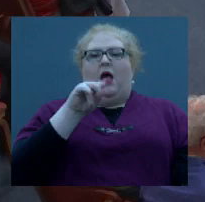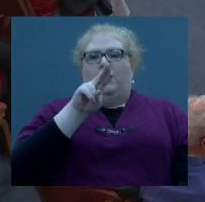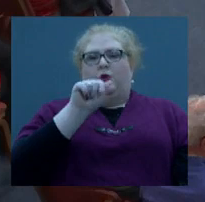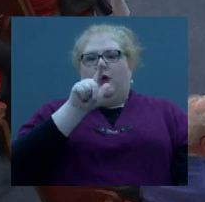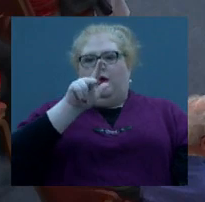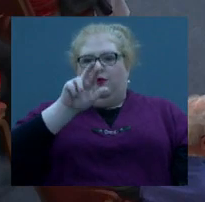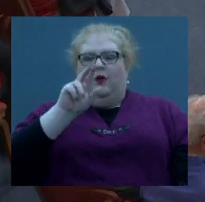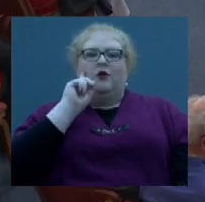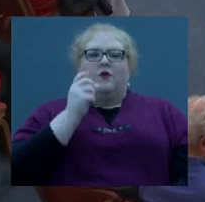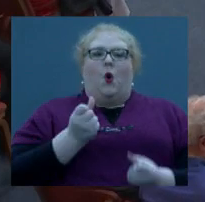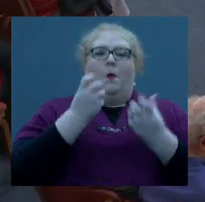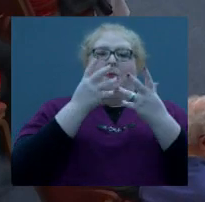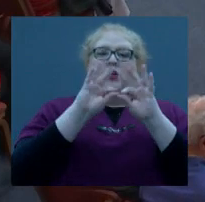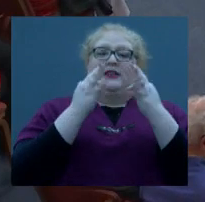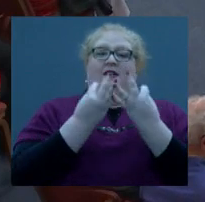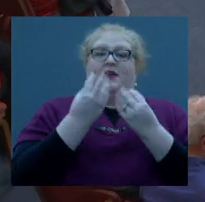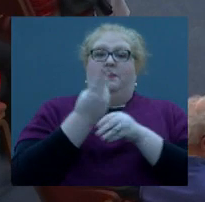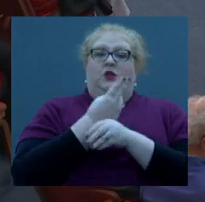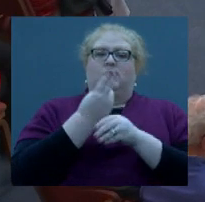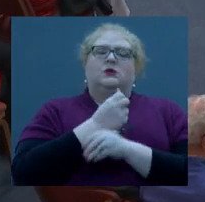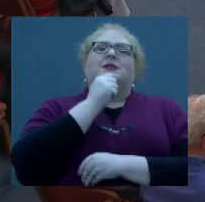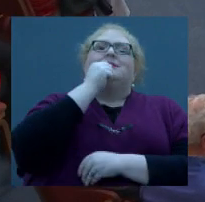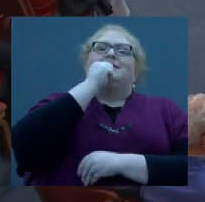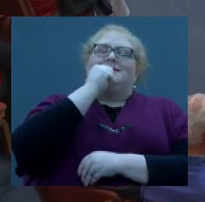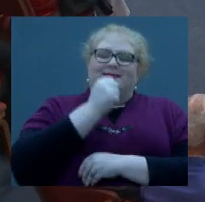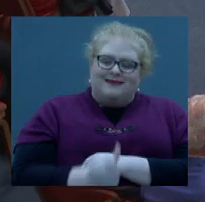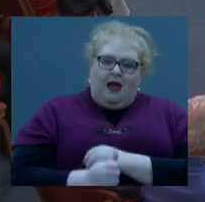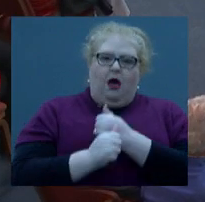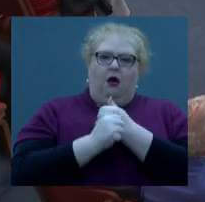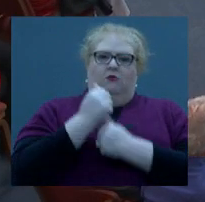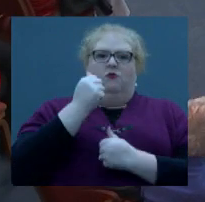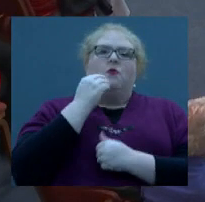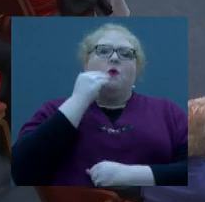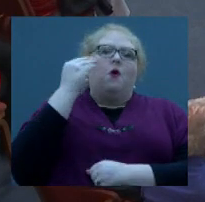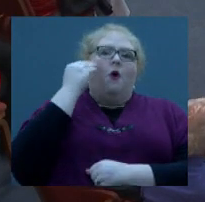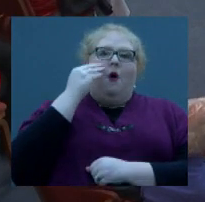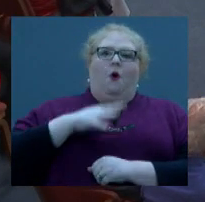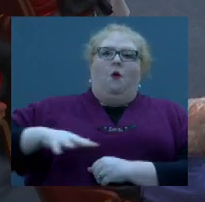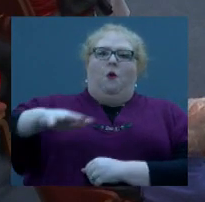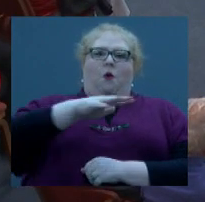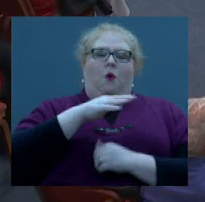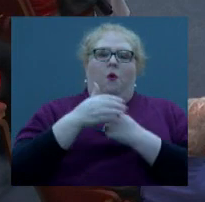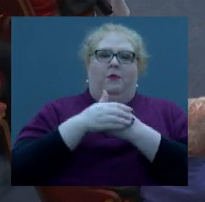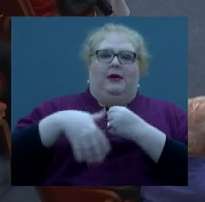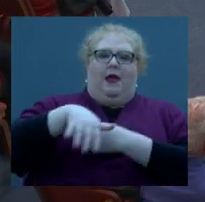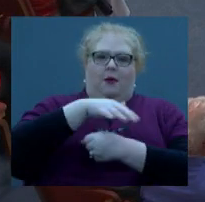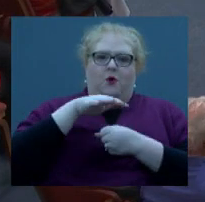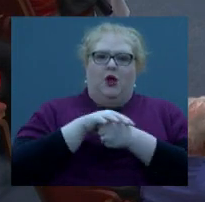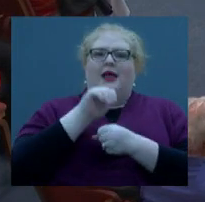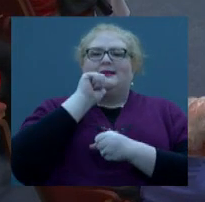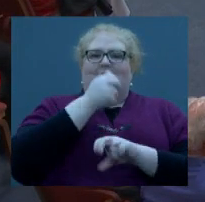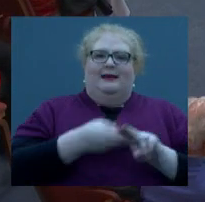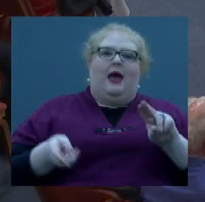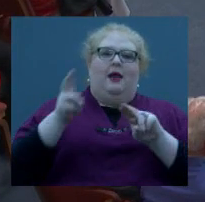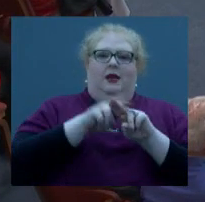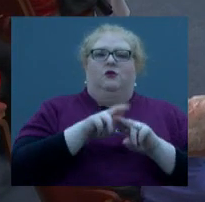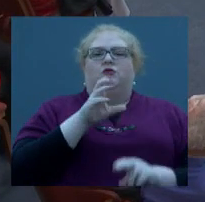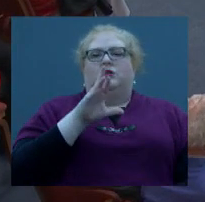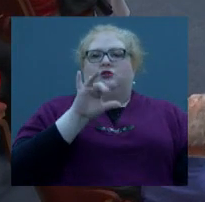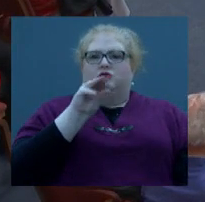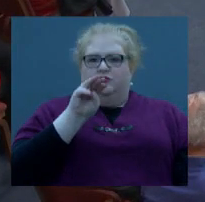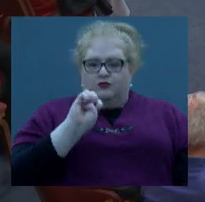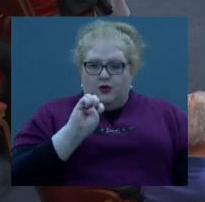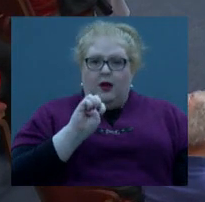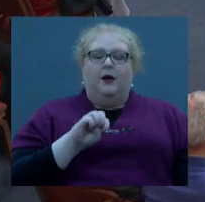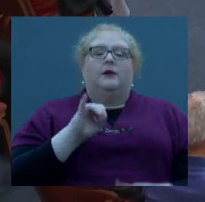residences were not a detriment to neighborhoods and did not increase area crime. The Commission did ask staff about their position on the